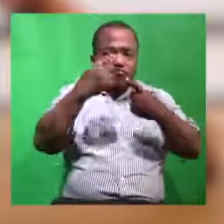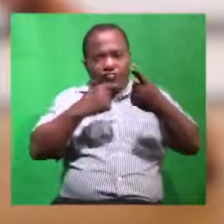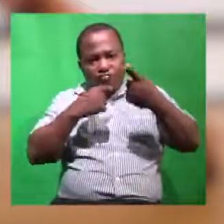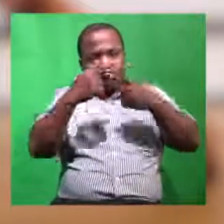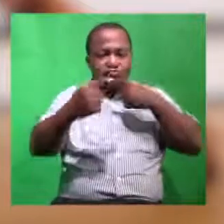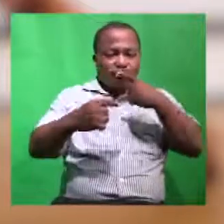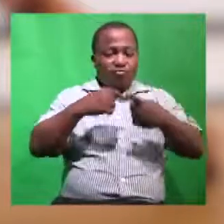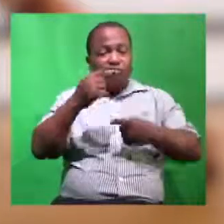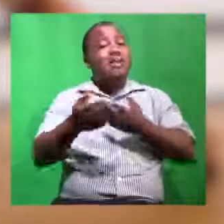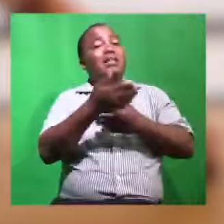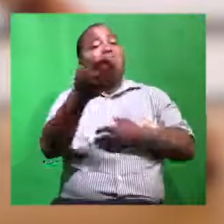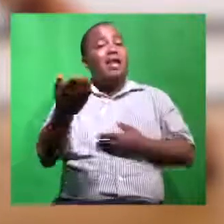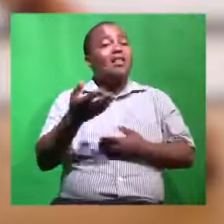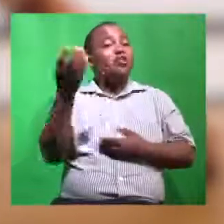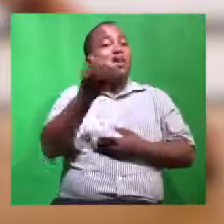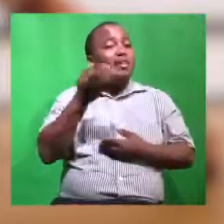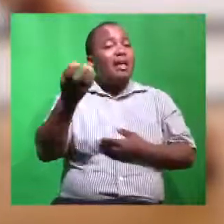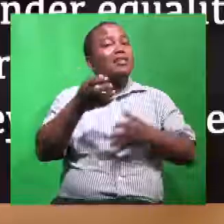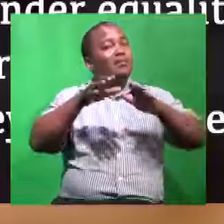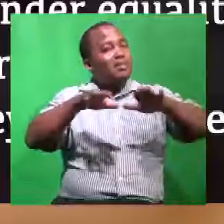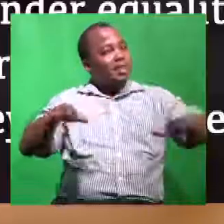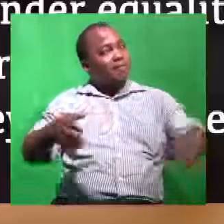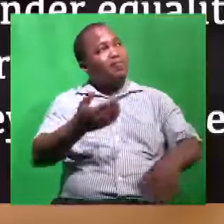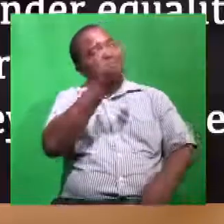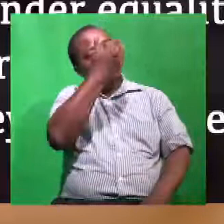That's why society will be safety in the communities.